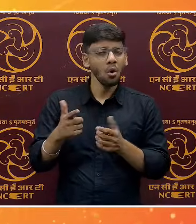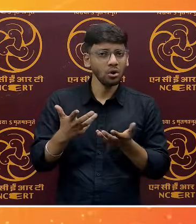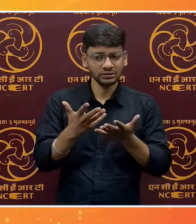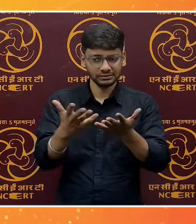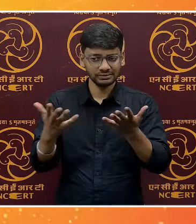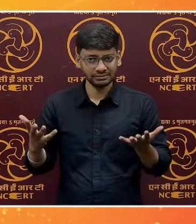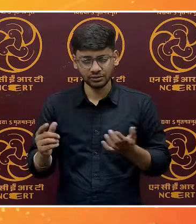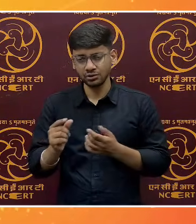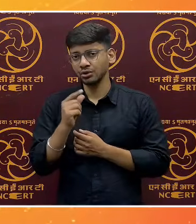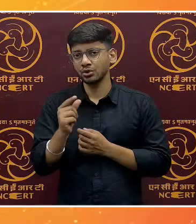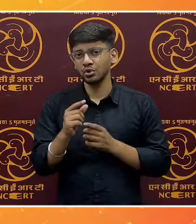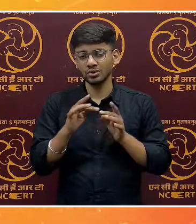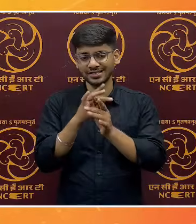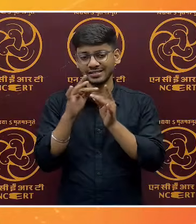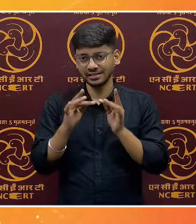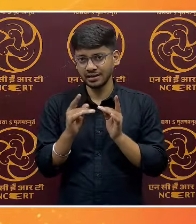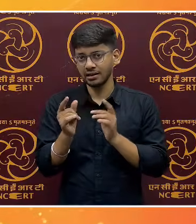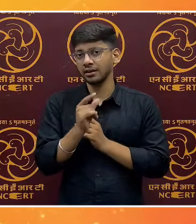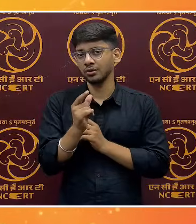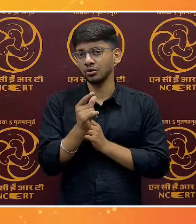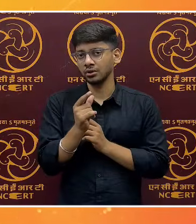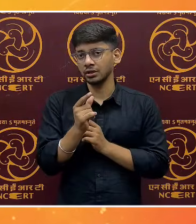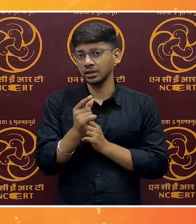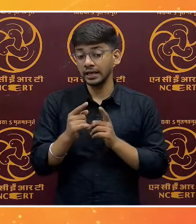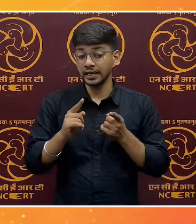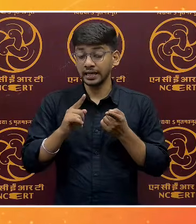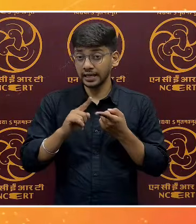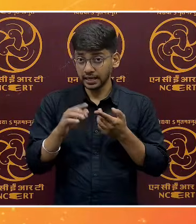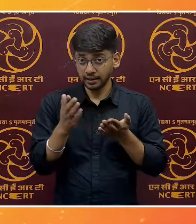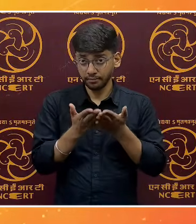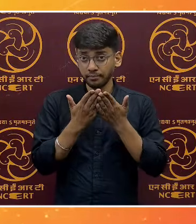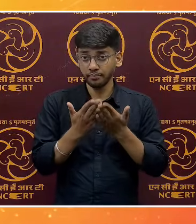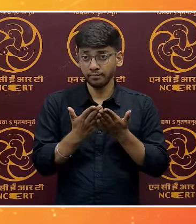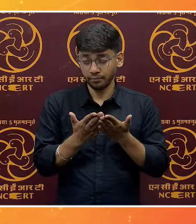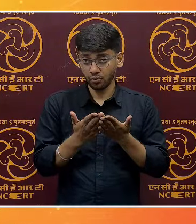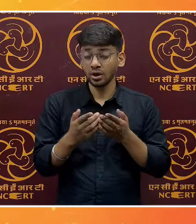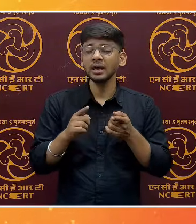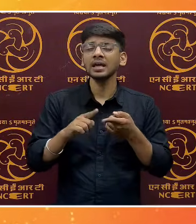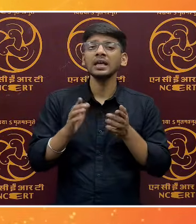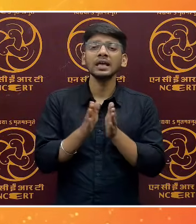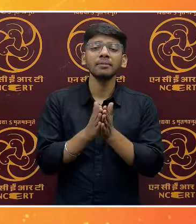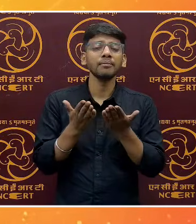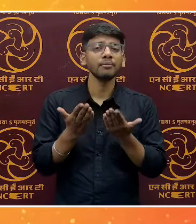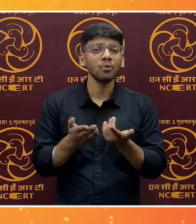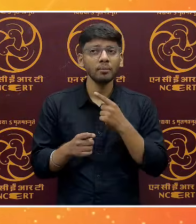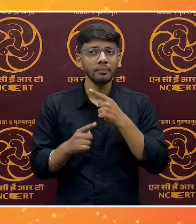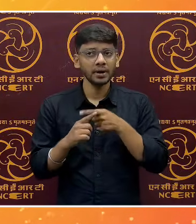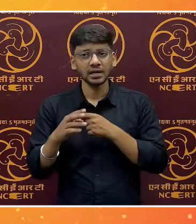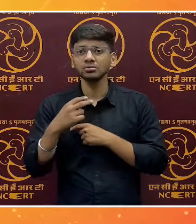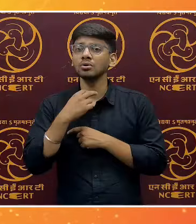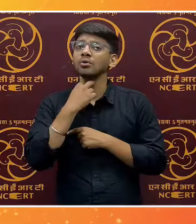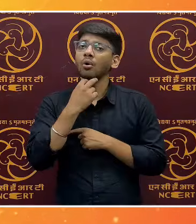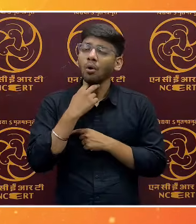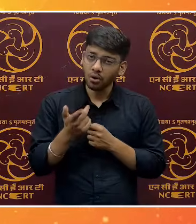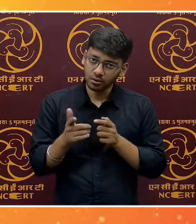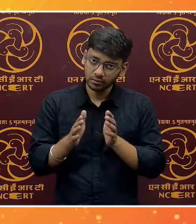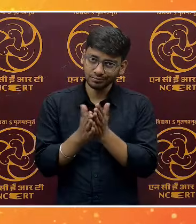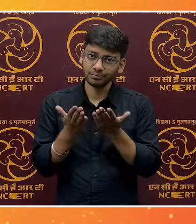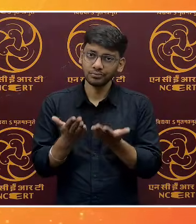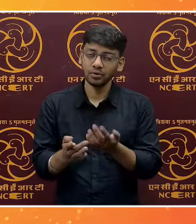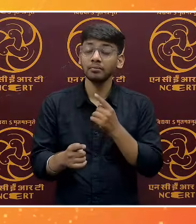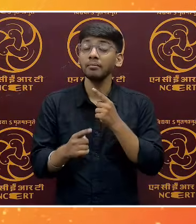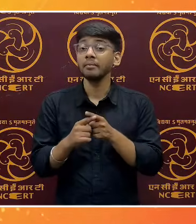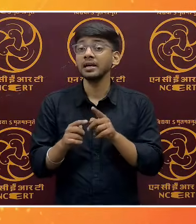there. We have some e-textbook section, audio content section, and our today's topic is under